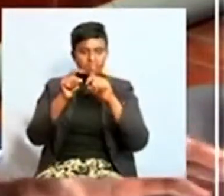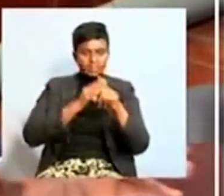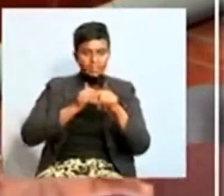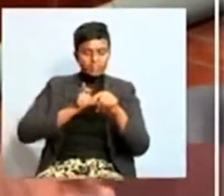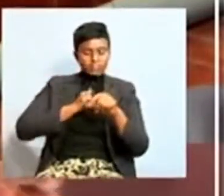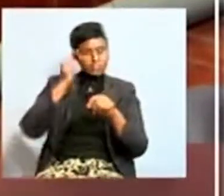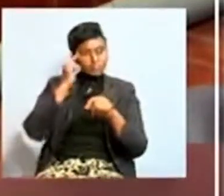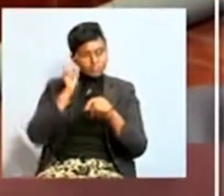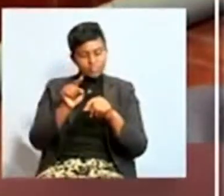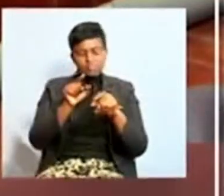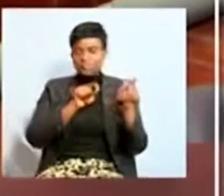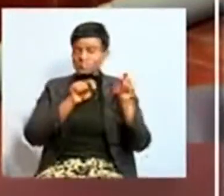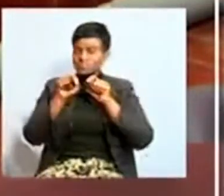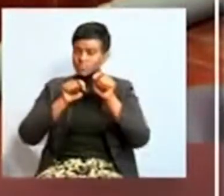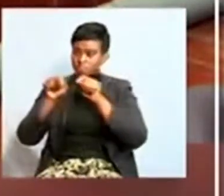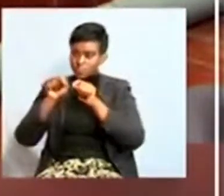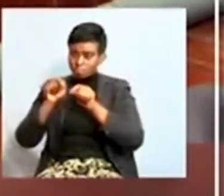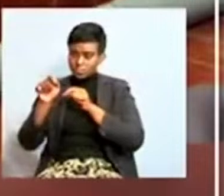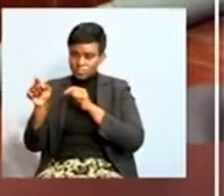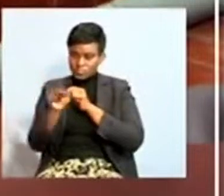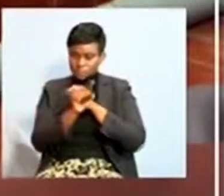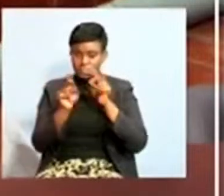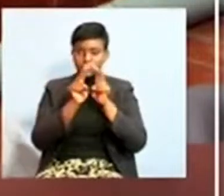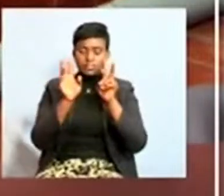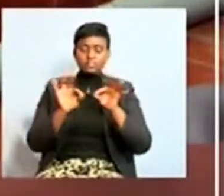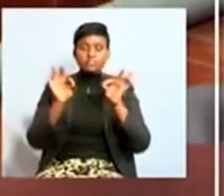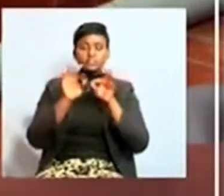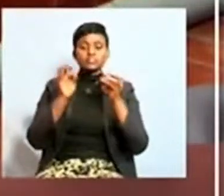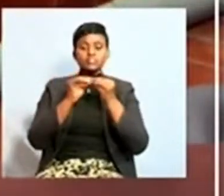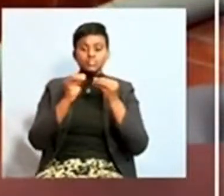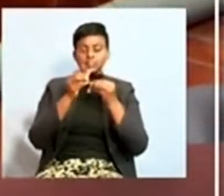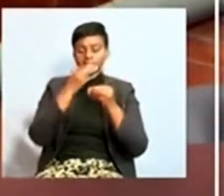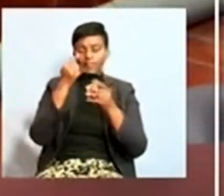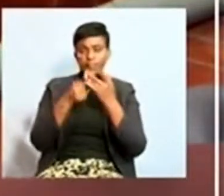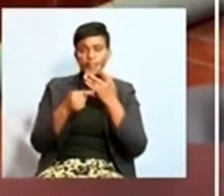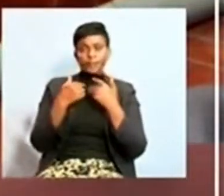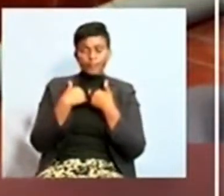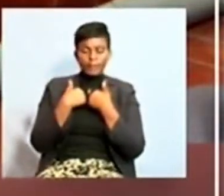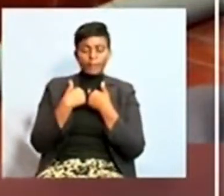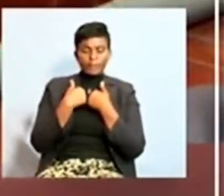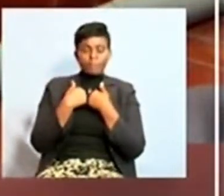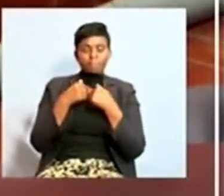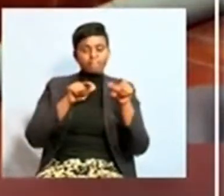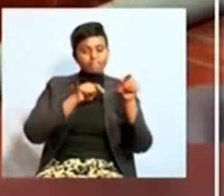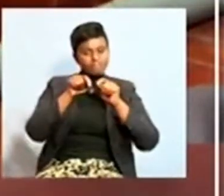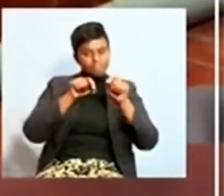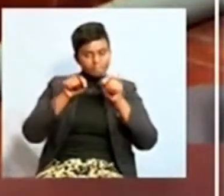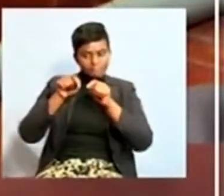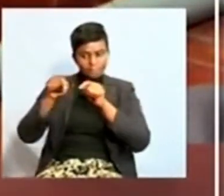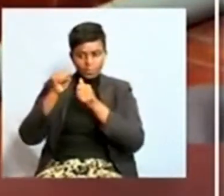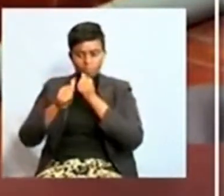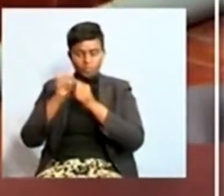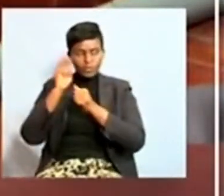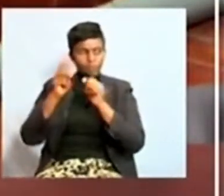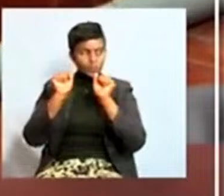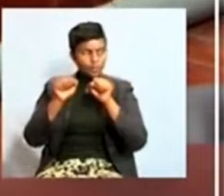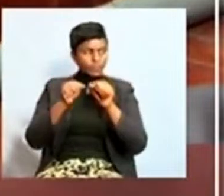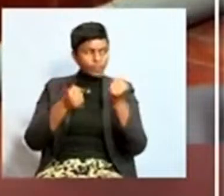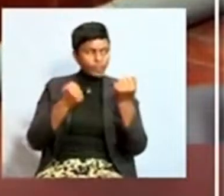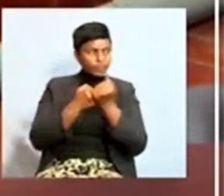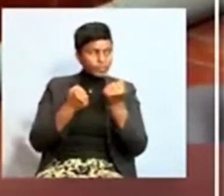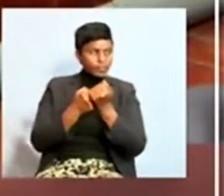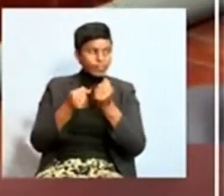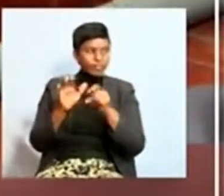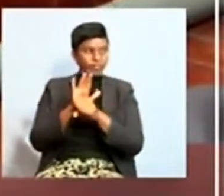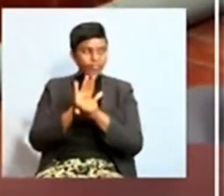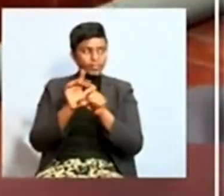think regulation is key. There must be regulation that will be able to support